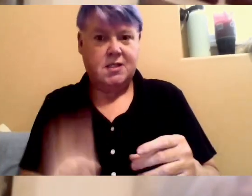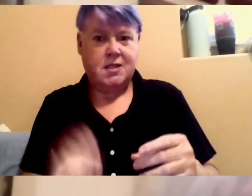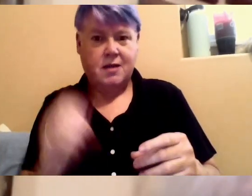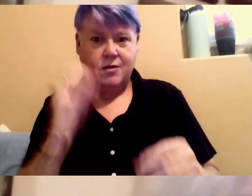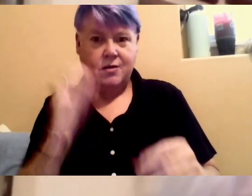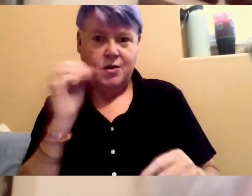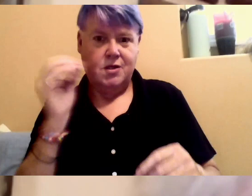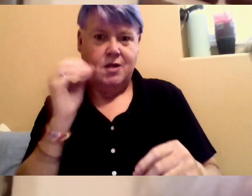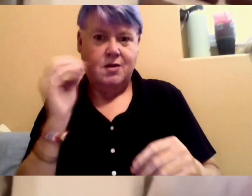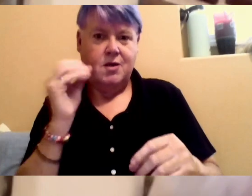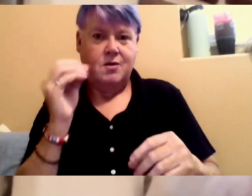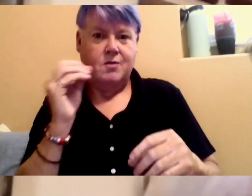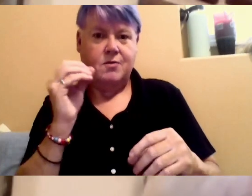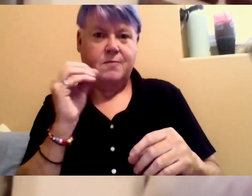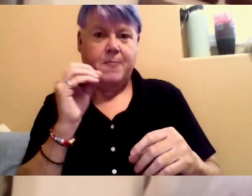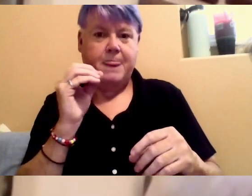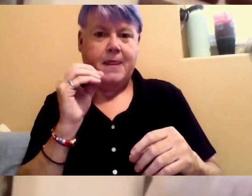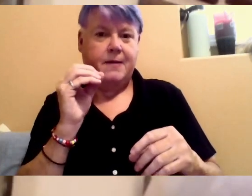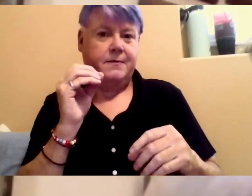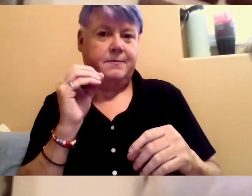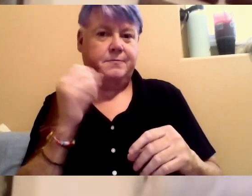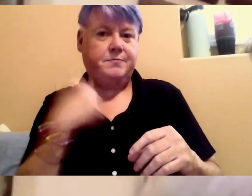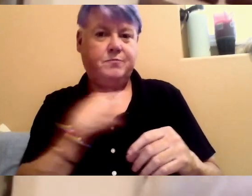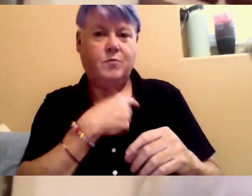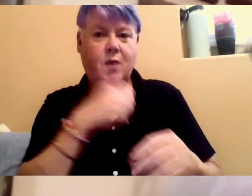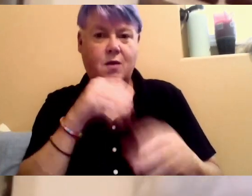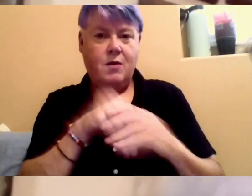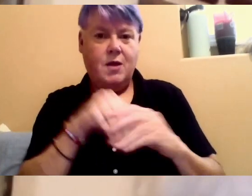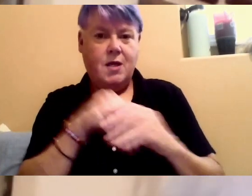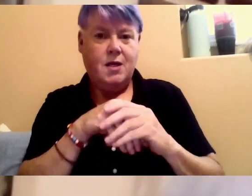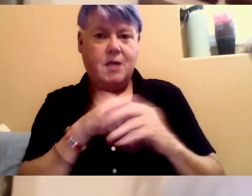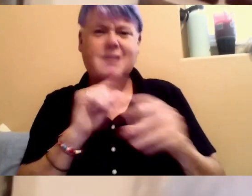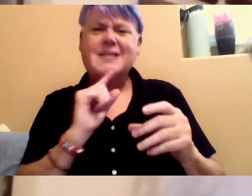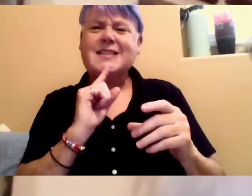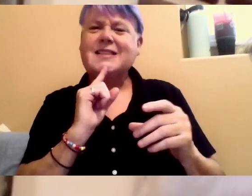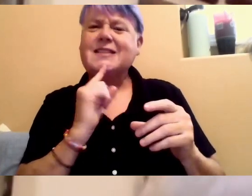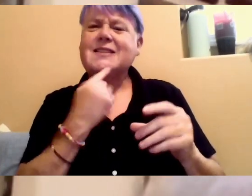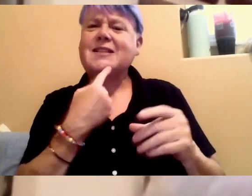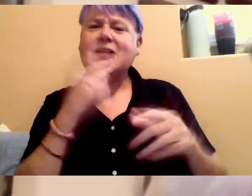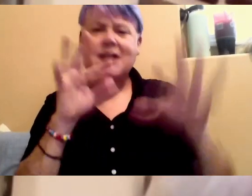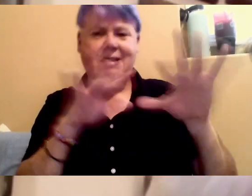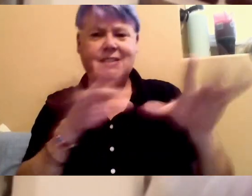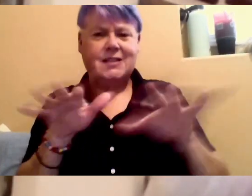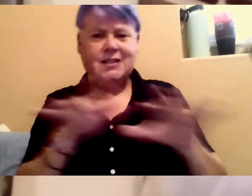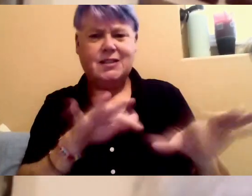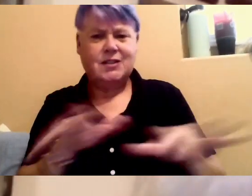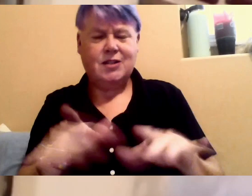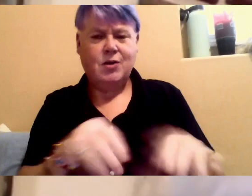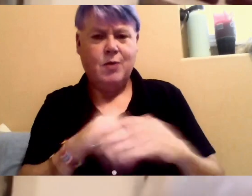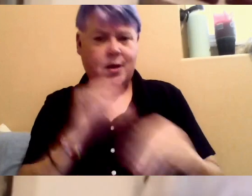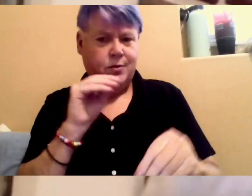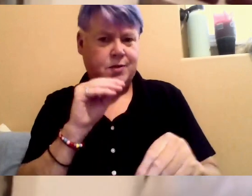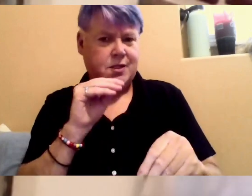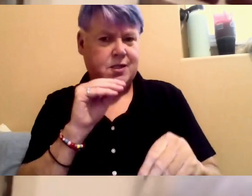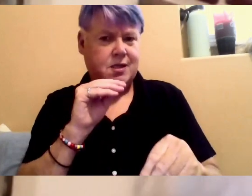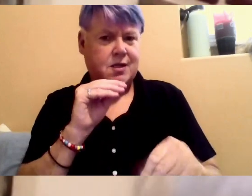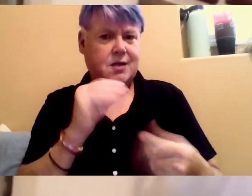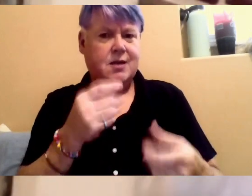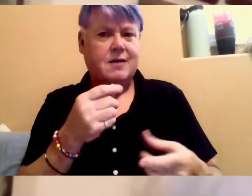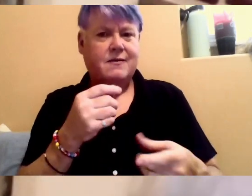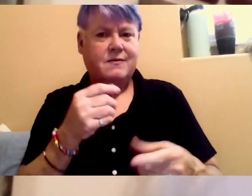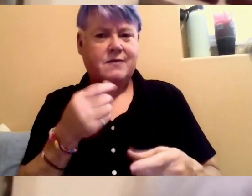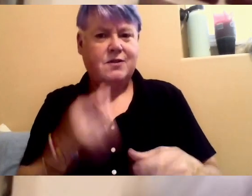lived, back then, we were in a serious snow belt, and you had to tunnel your way